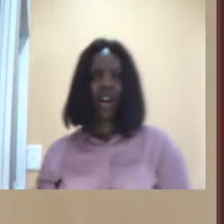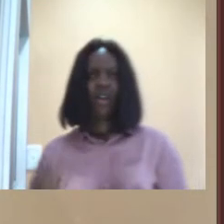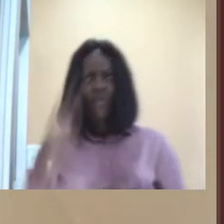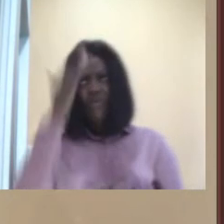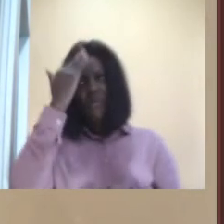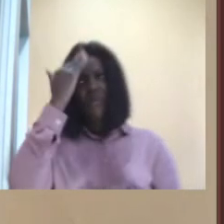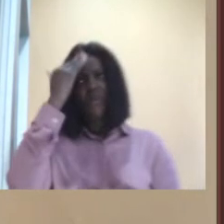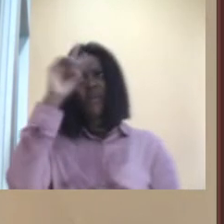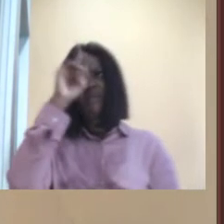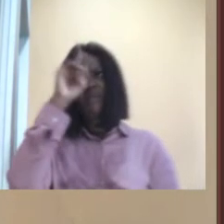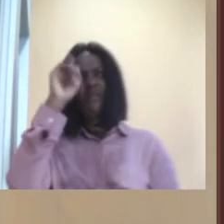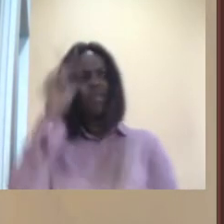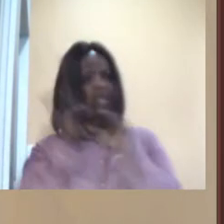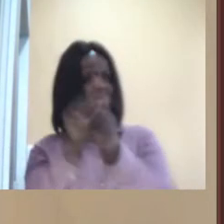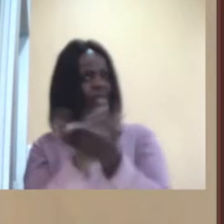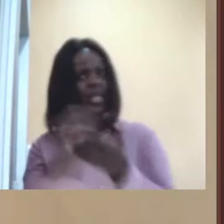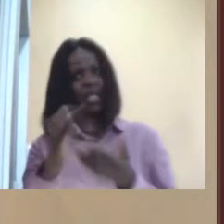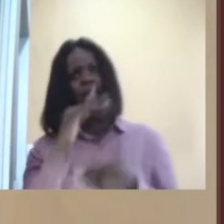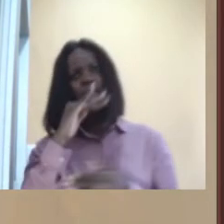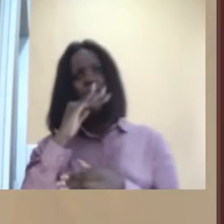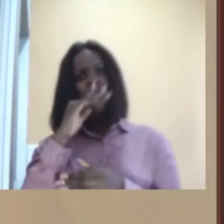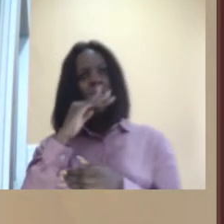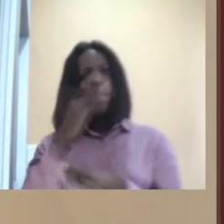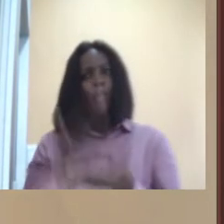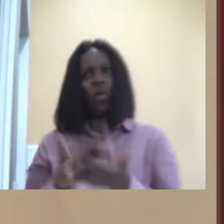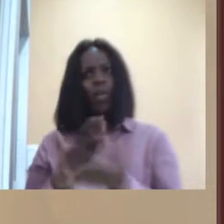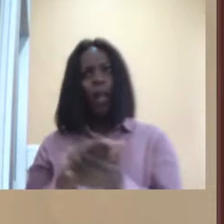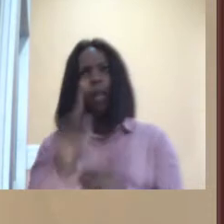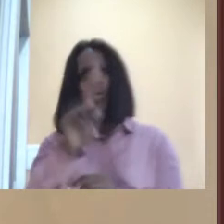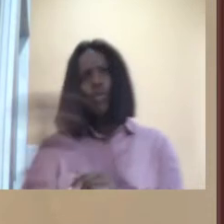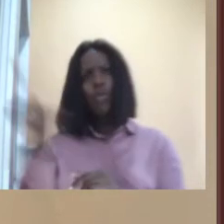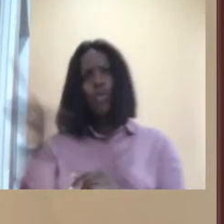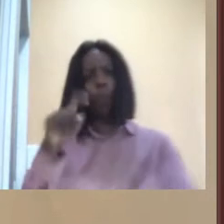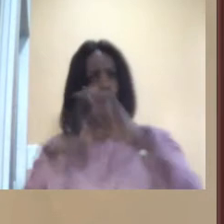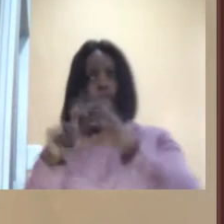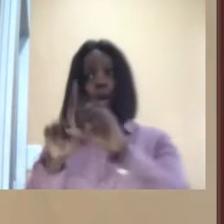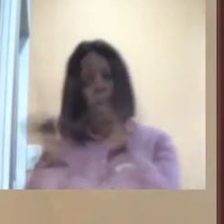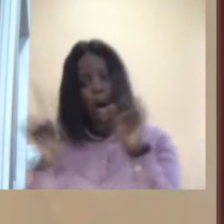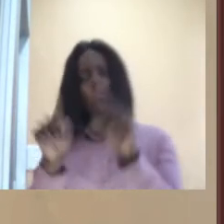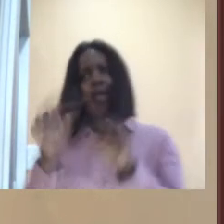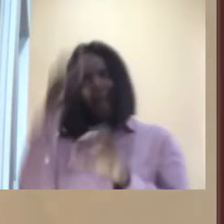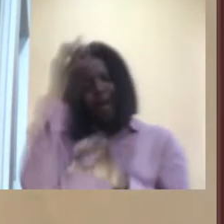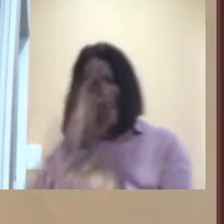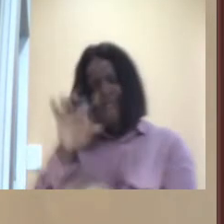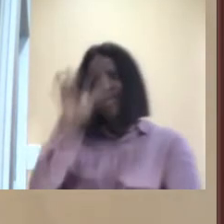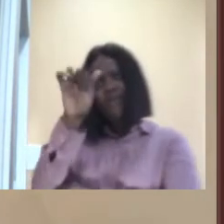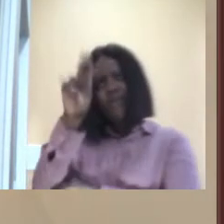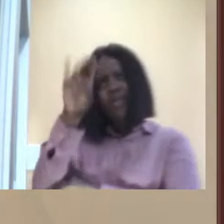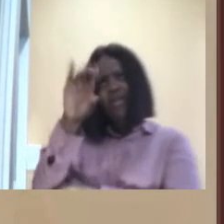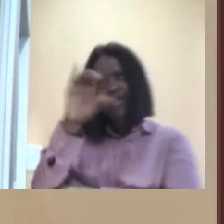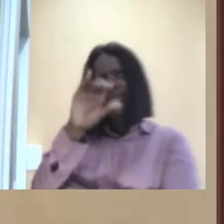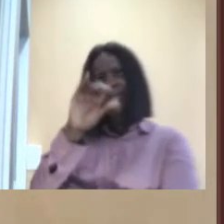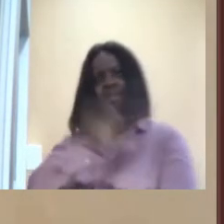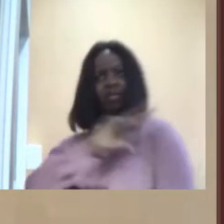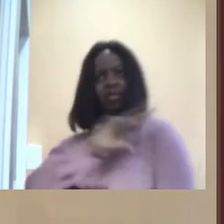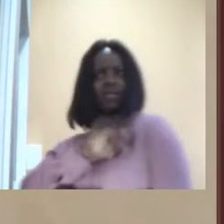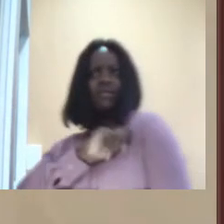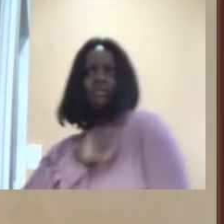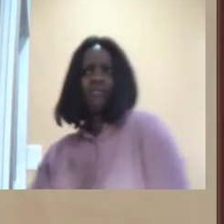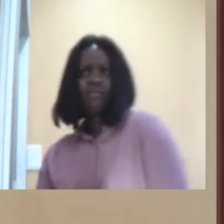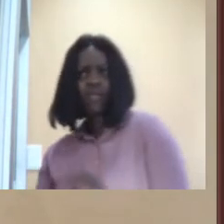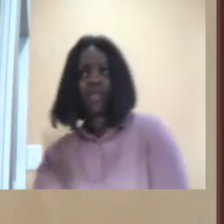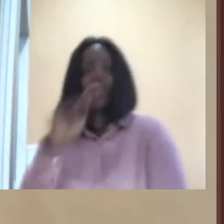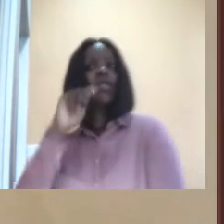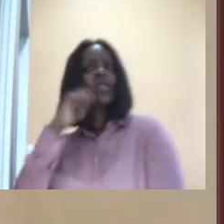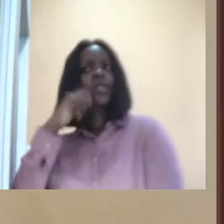it is just like a sin, that it is not going to be easy for you to qualify. But this government, KZN government led by Honorable